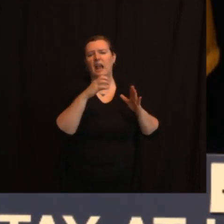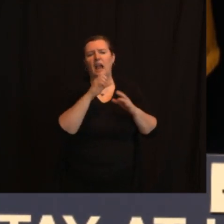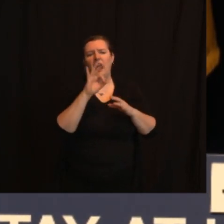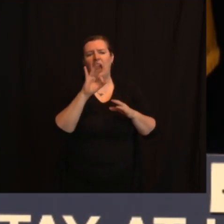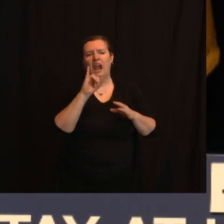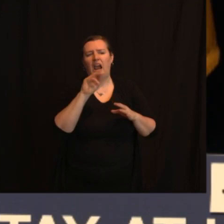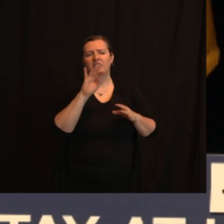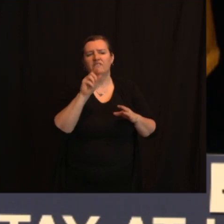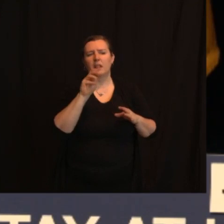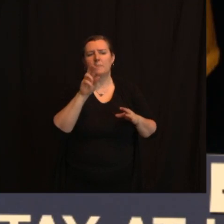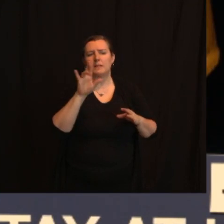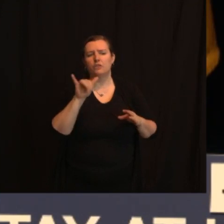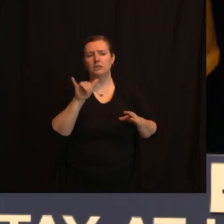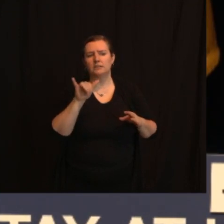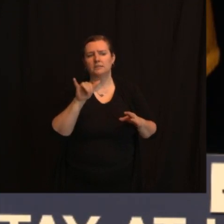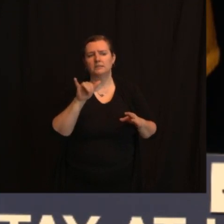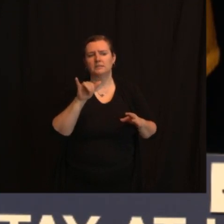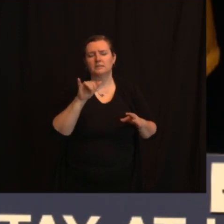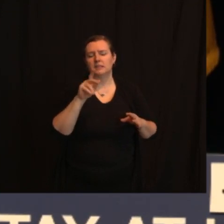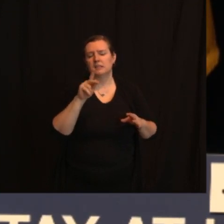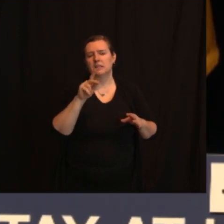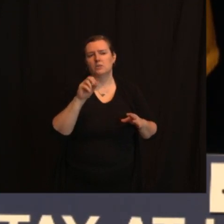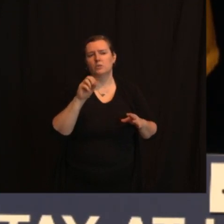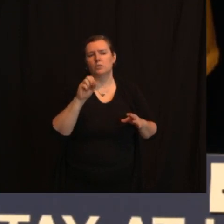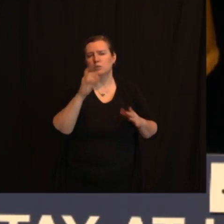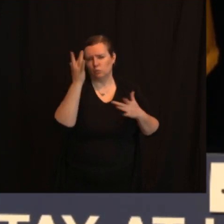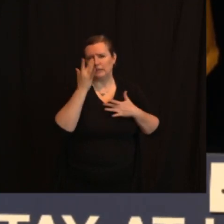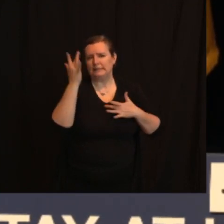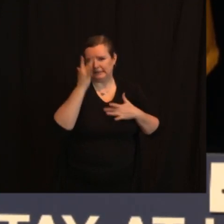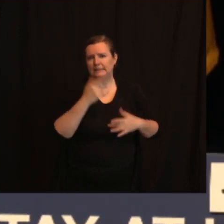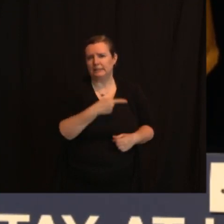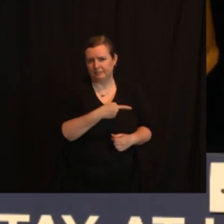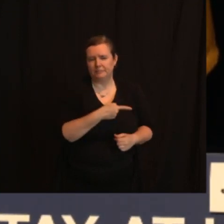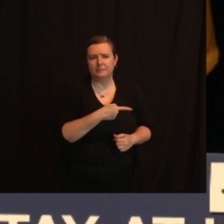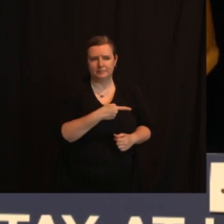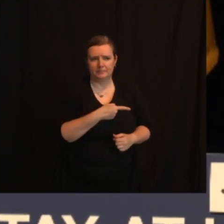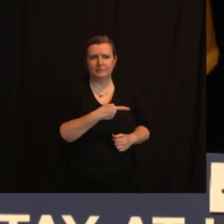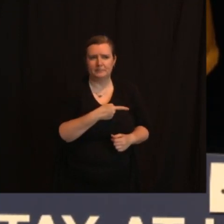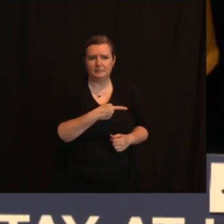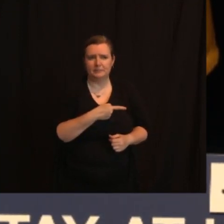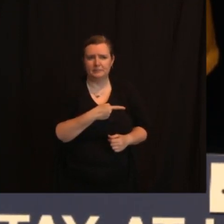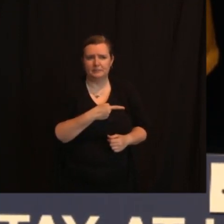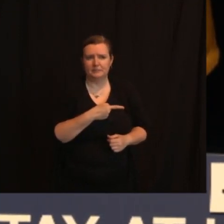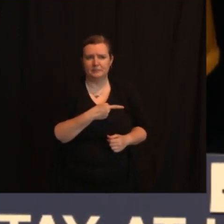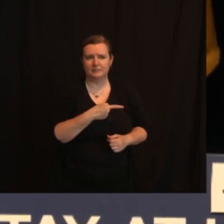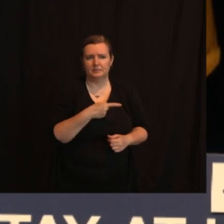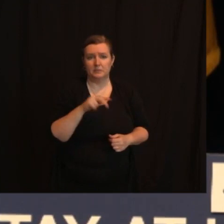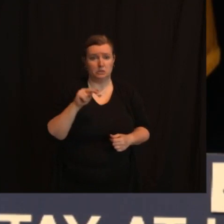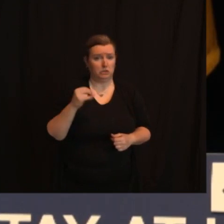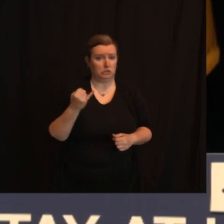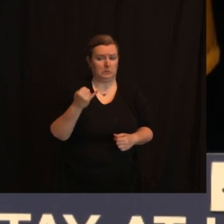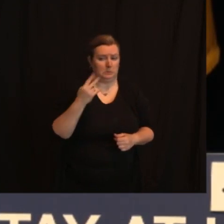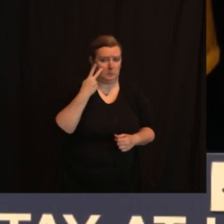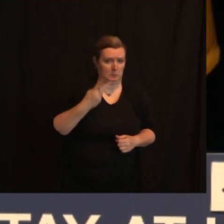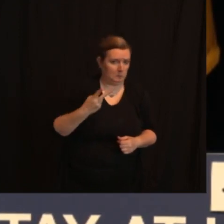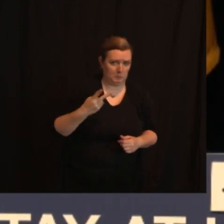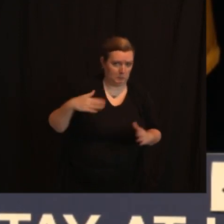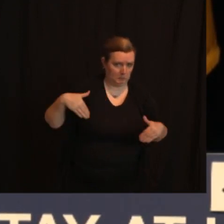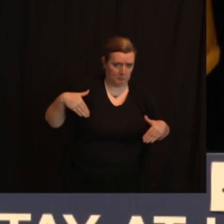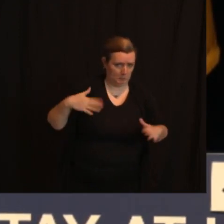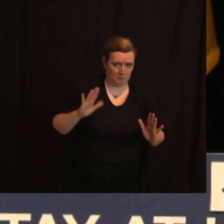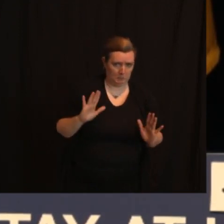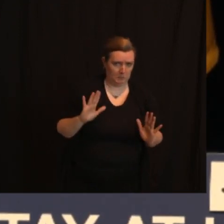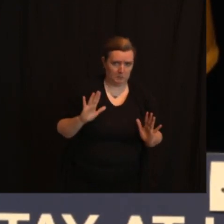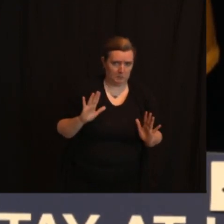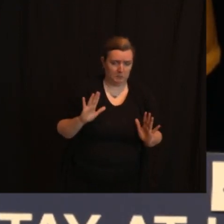affecting individuals throughout United States. But I have not gotten notification of any of those cases